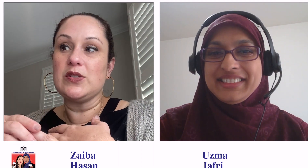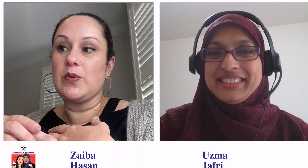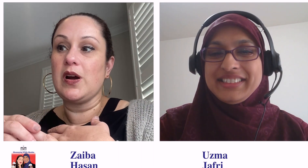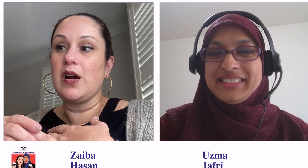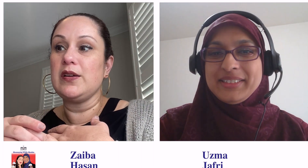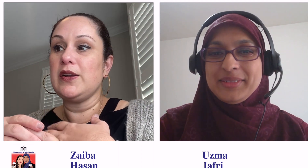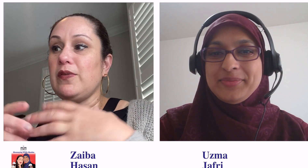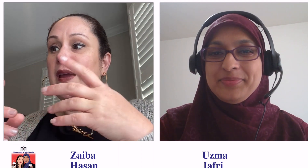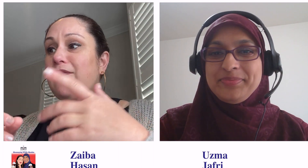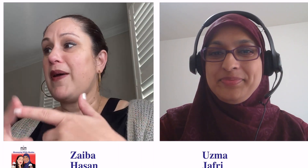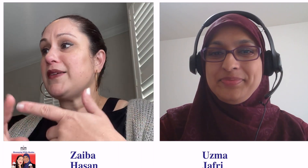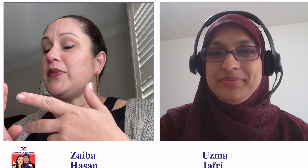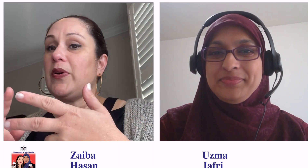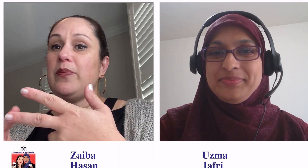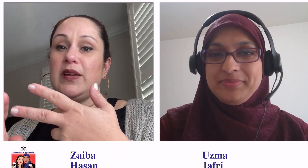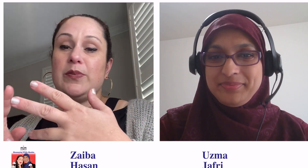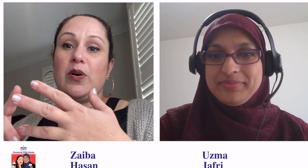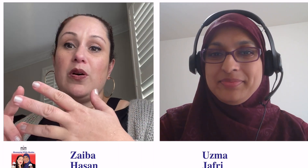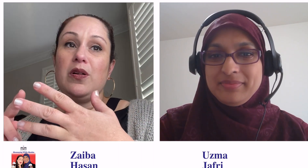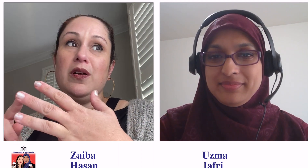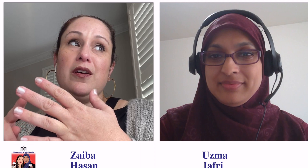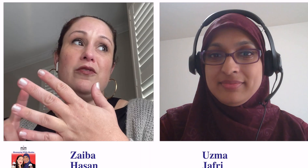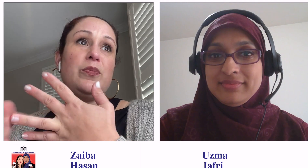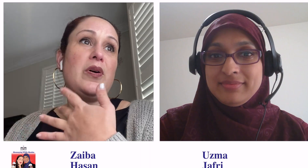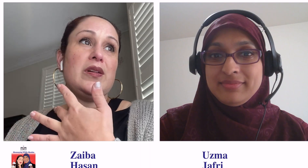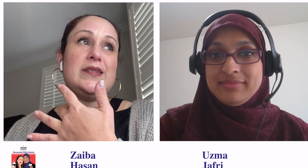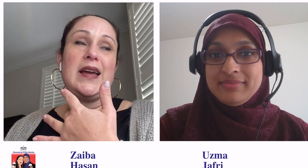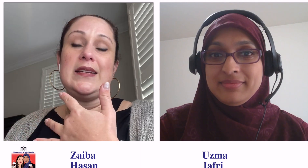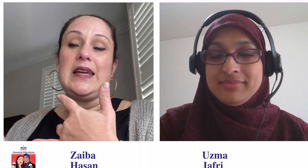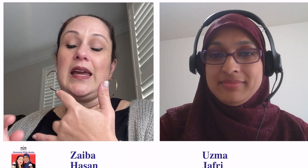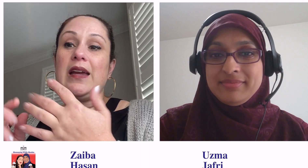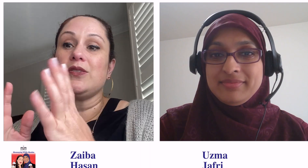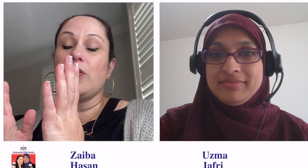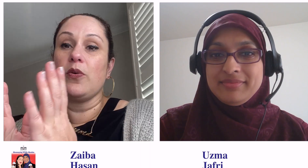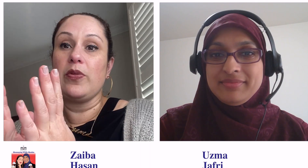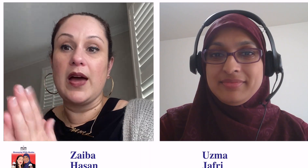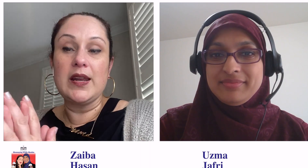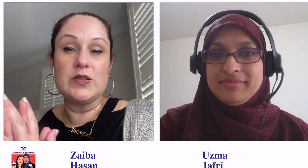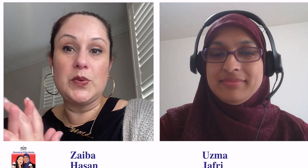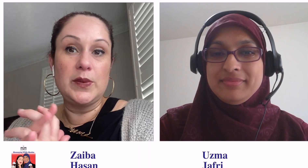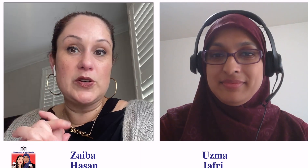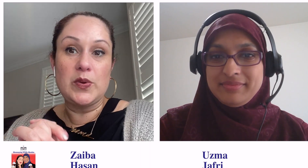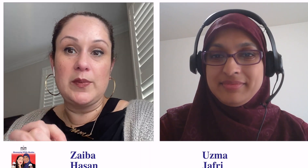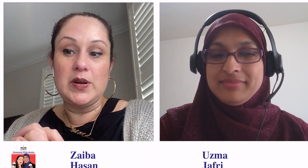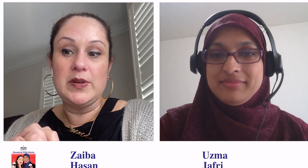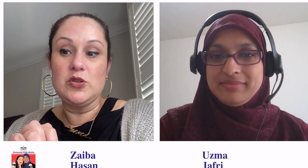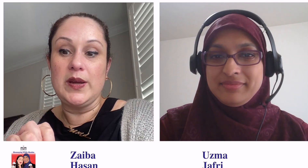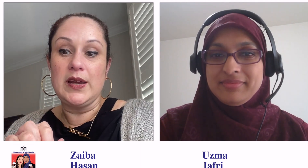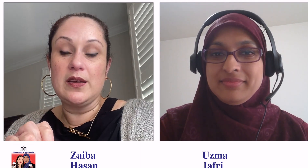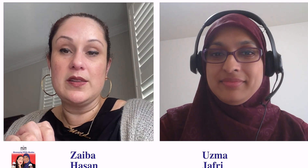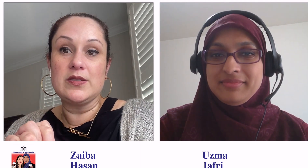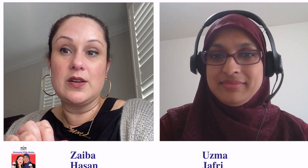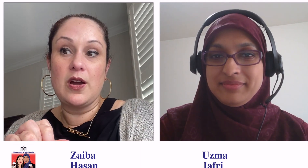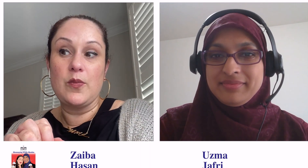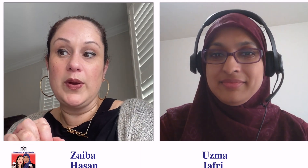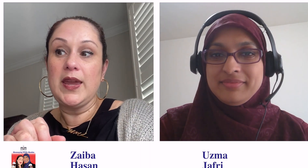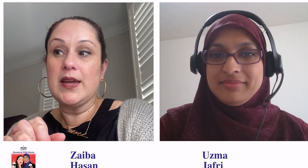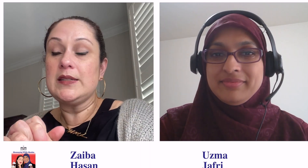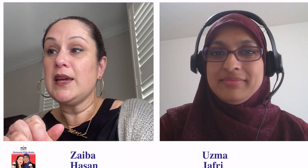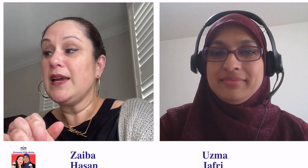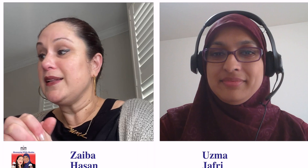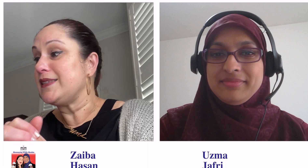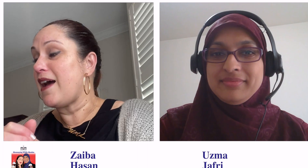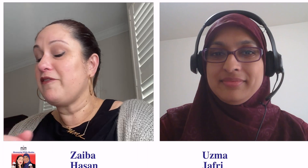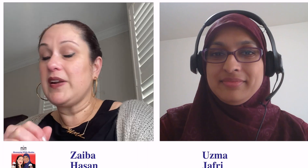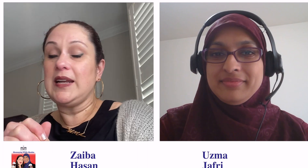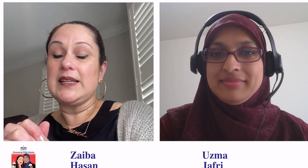of those things where, you know, they have basketball, baseball, football is ending. So that is pretty much what I'm going to be doing this weekend.